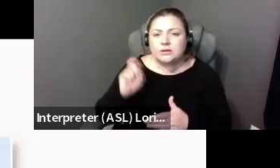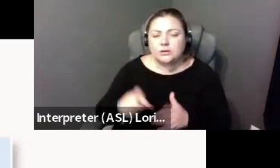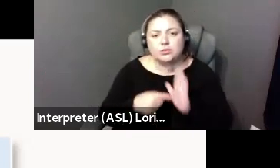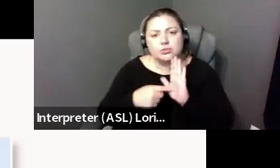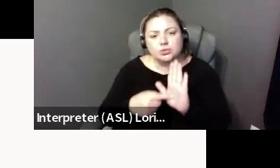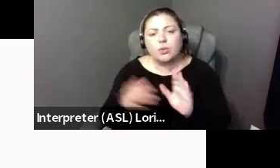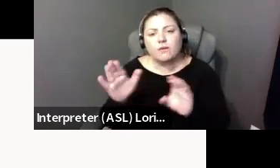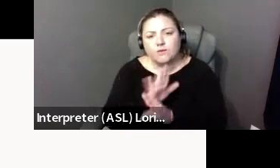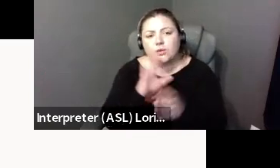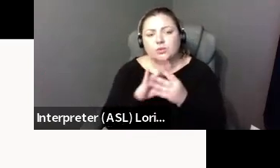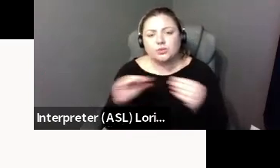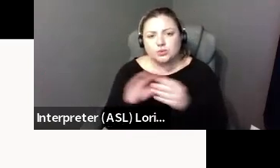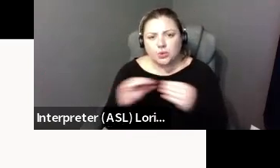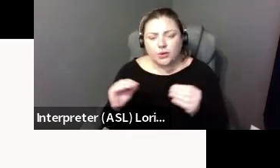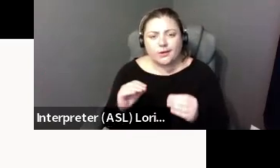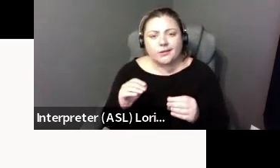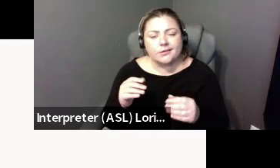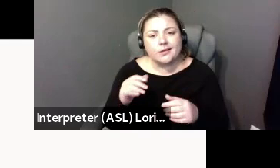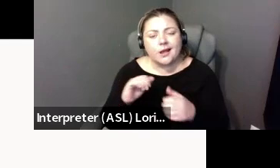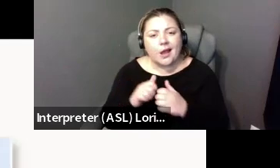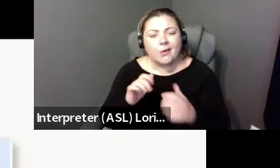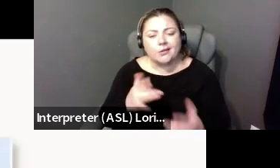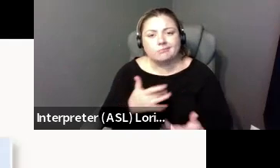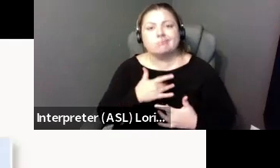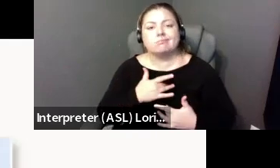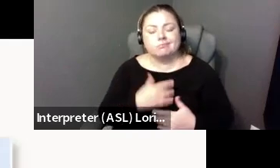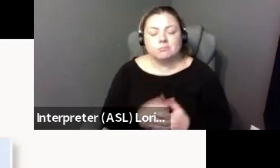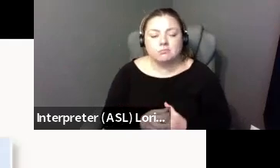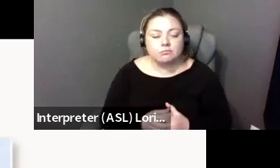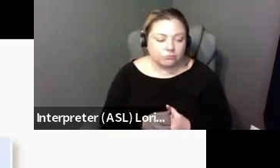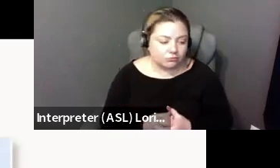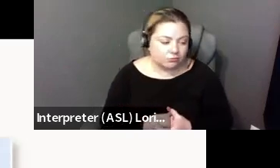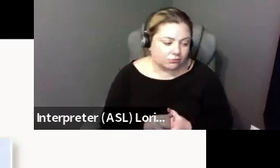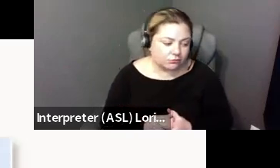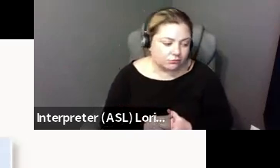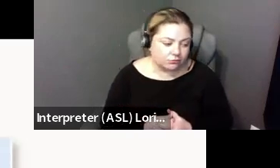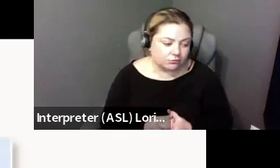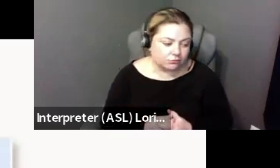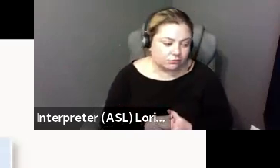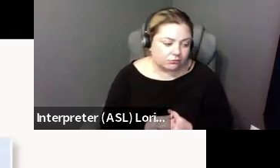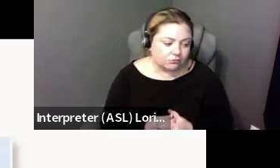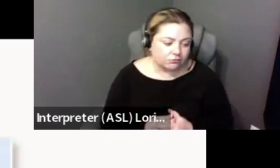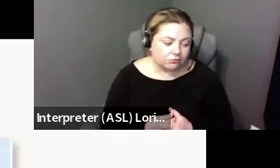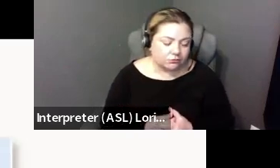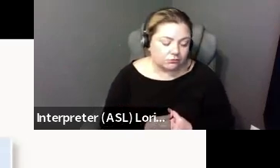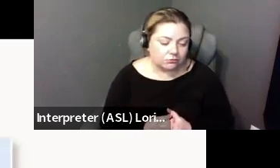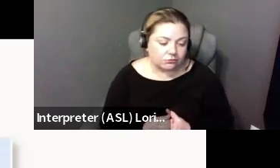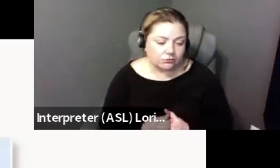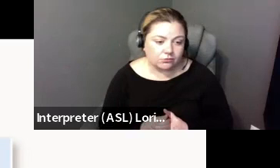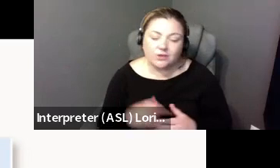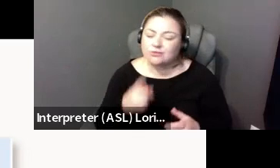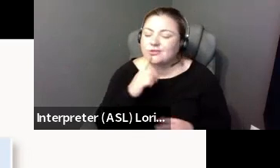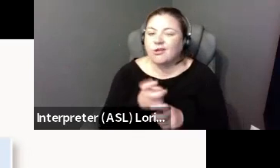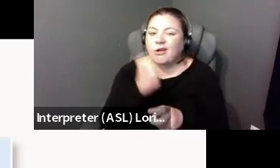Well, as you'll see in a moment, the piece around returning citizens and single fathers in particular was difficult to find data